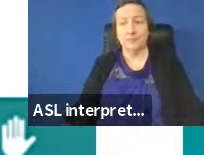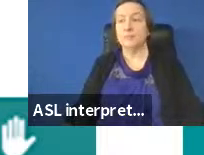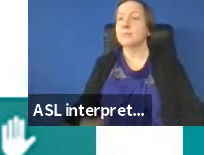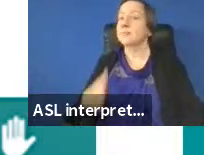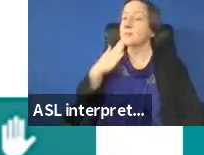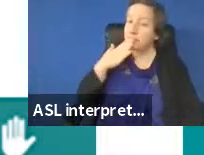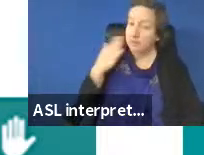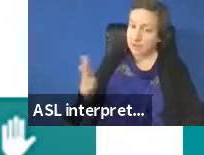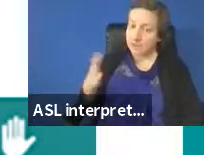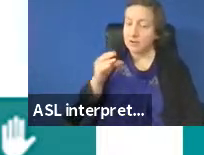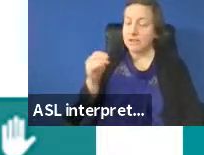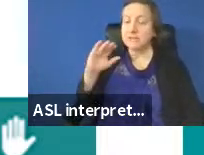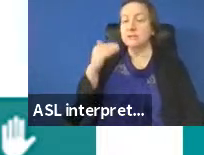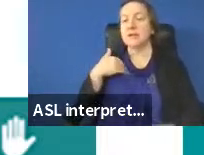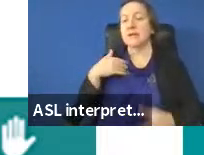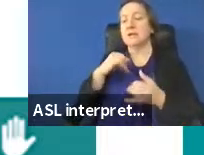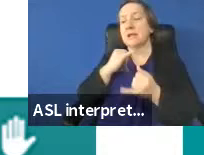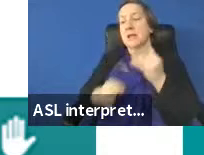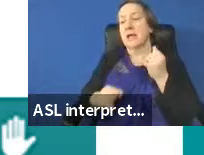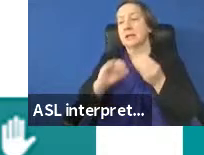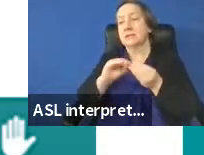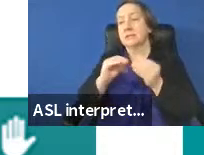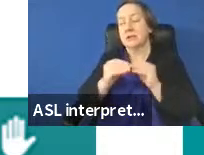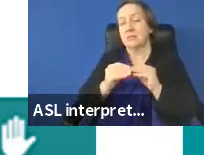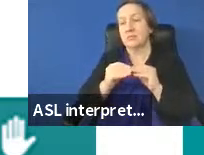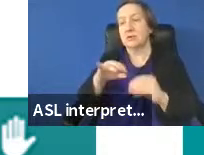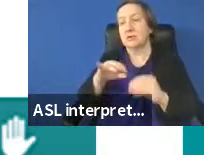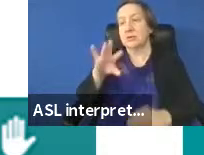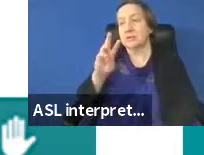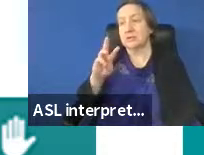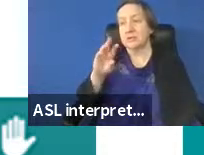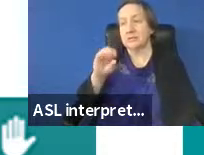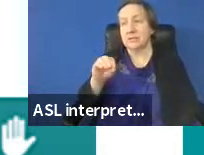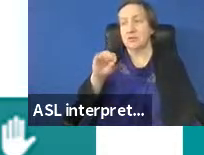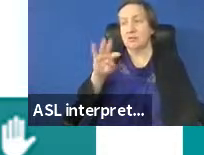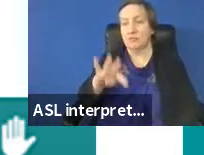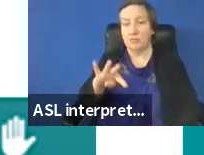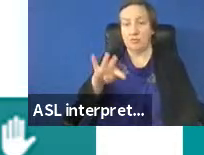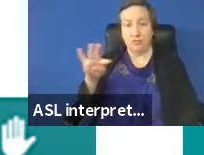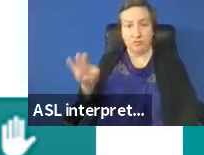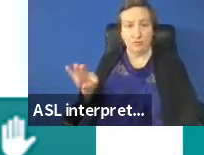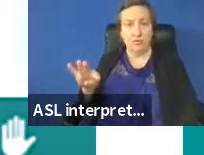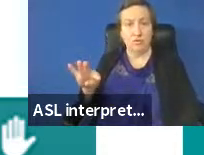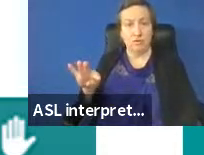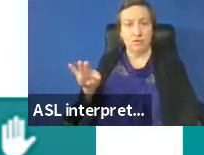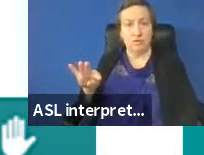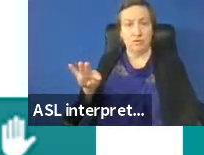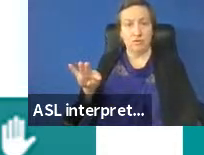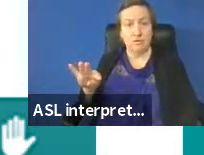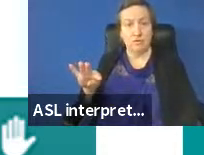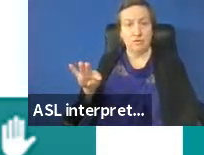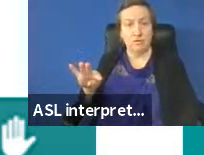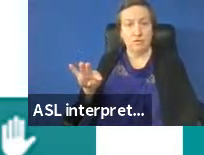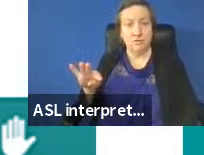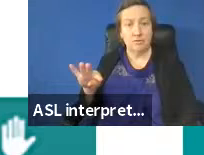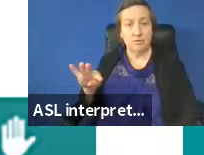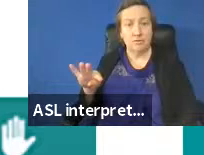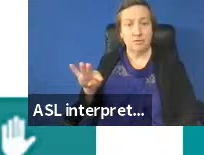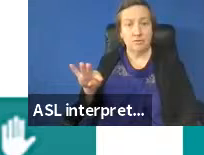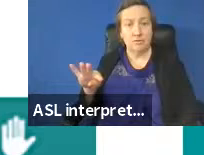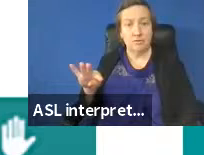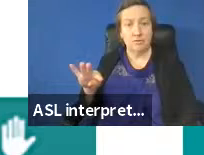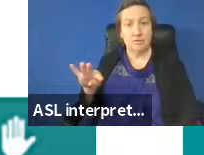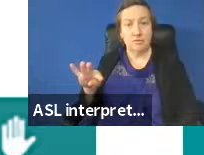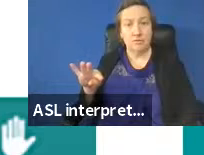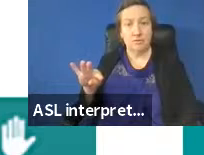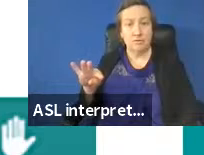Thank you. And looks like we have the last numbers of 6044. Low income, queer, and disabled people